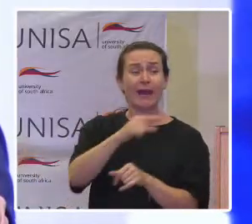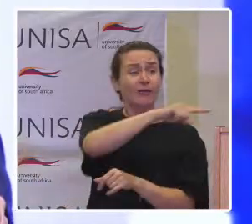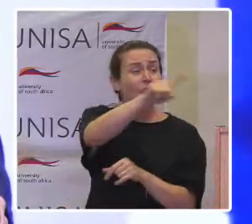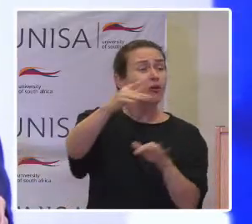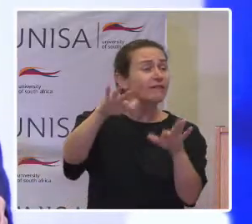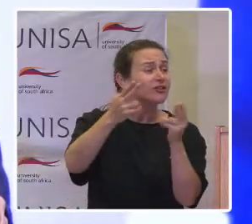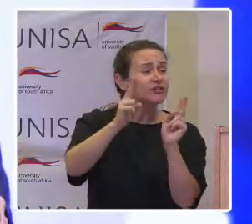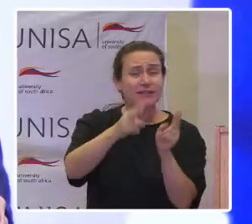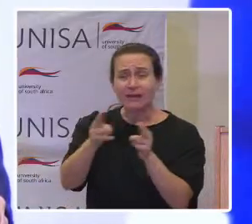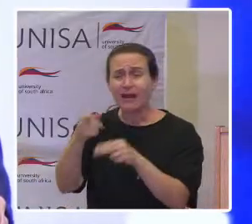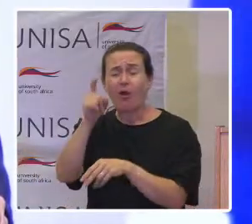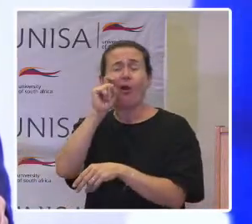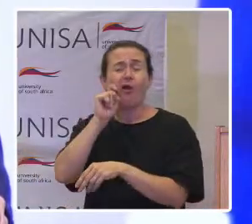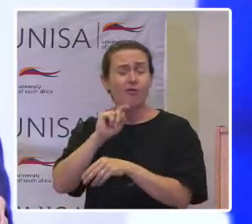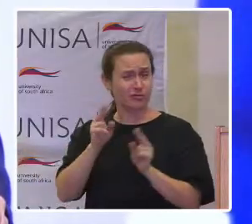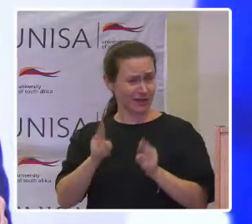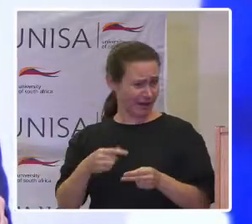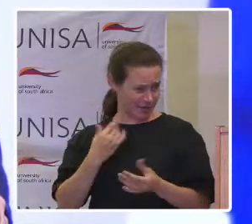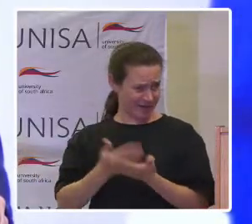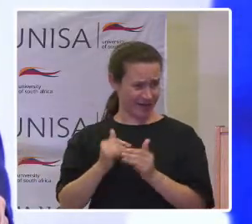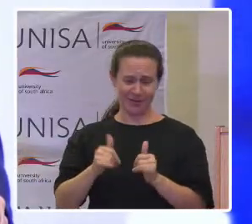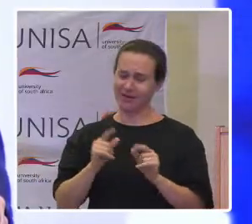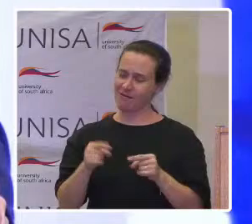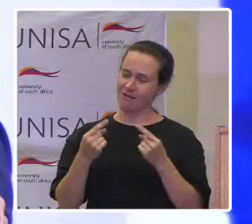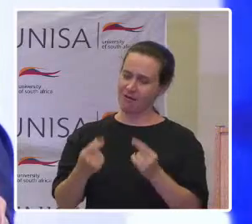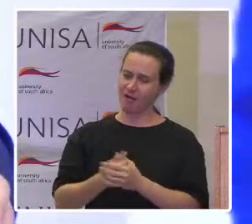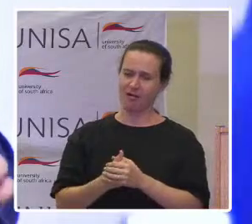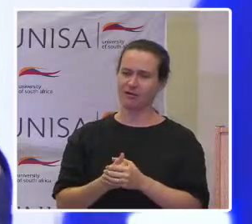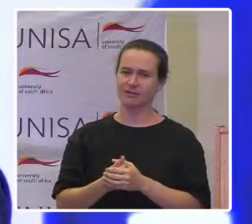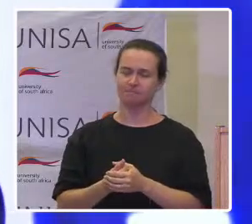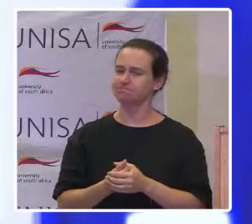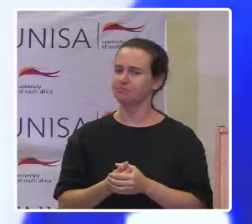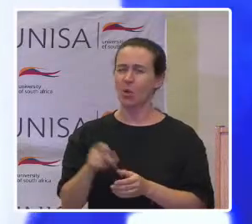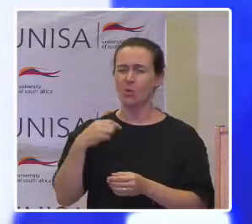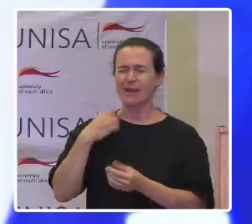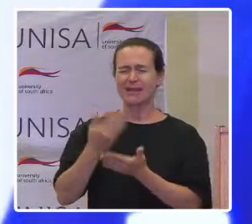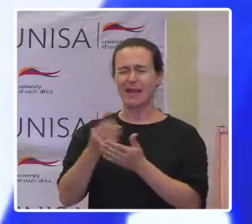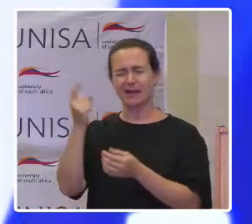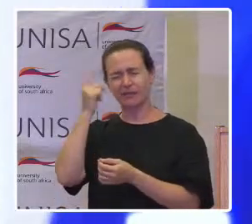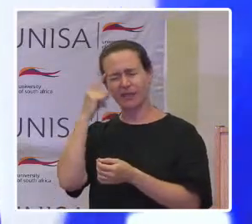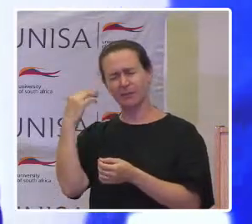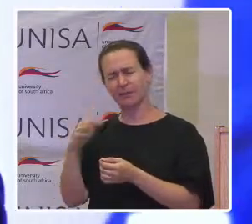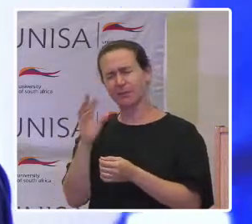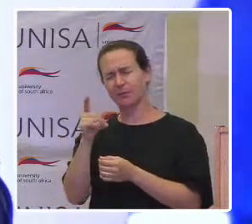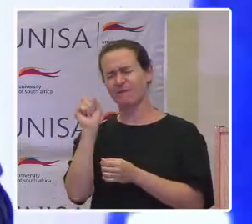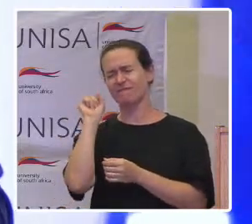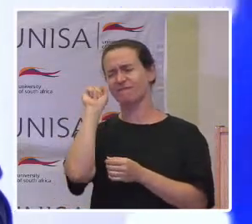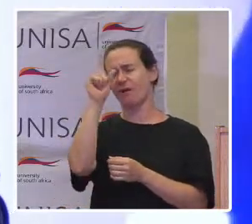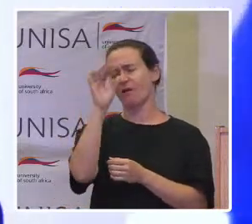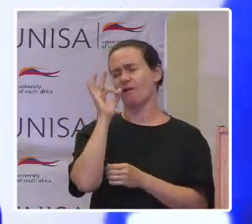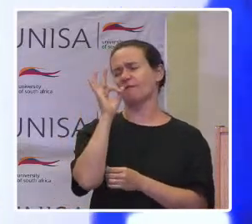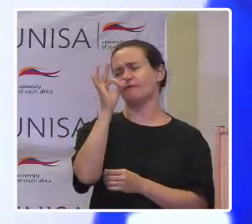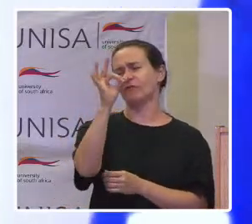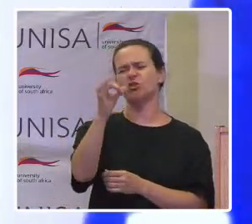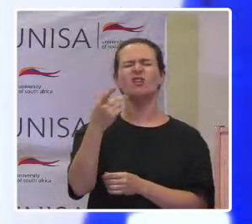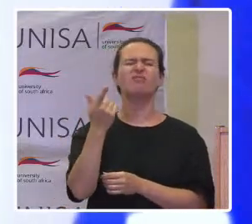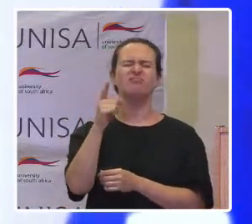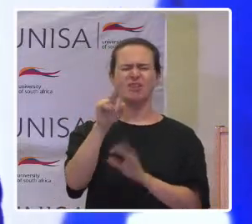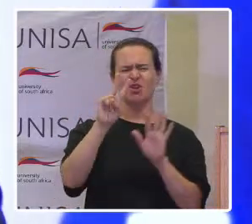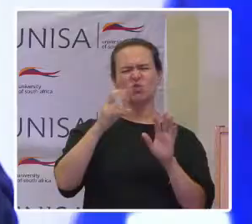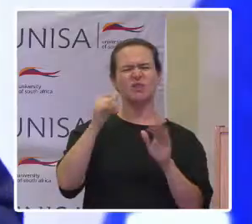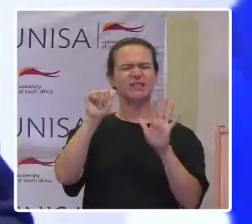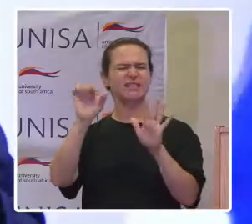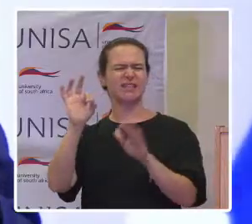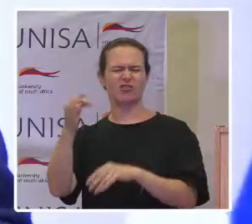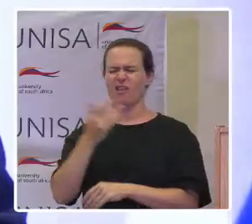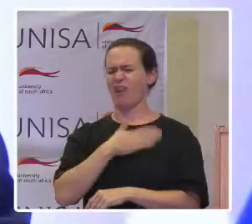cannot. This idea that we can put a goal so far ahead that we don't actually have to think about it right now, I think